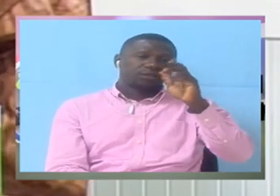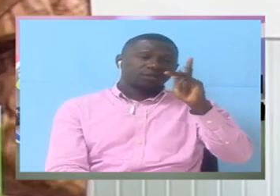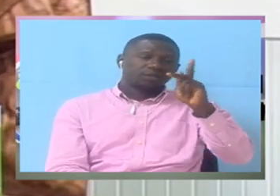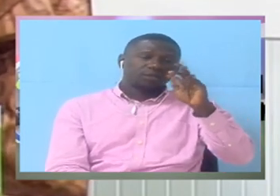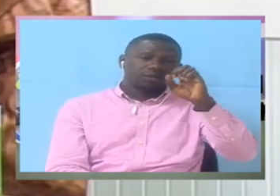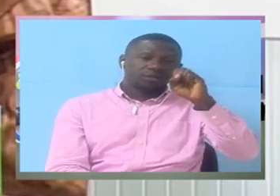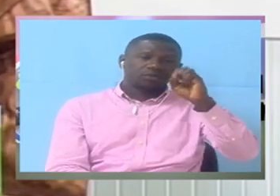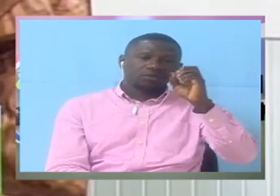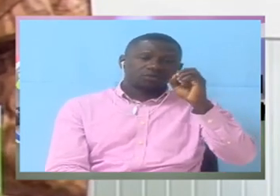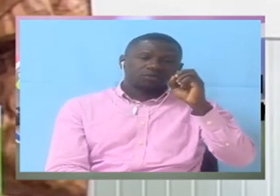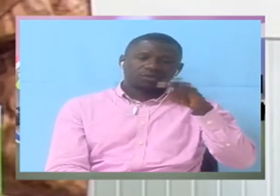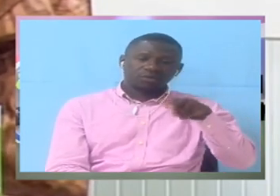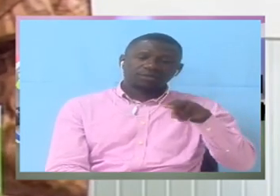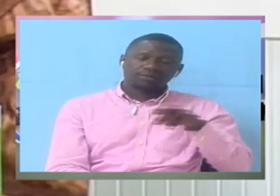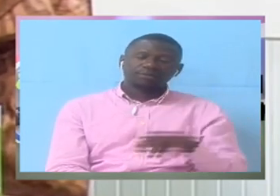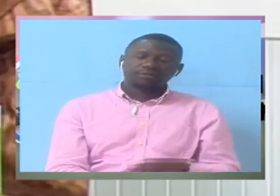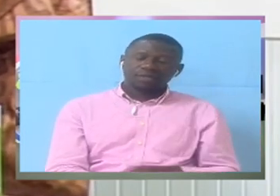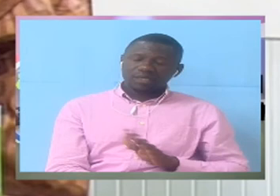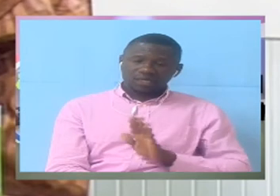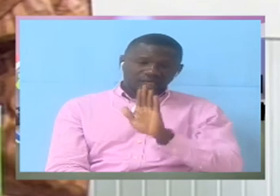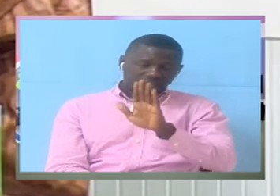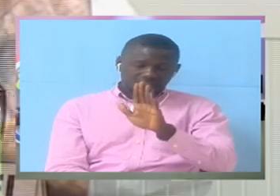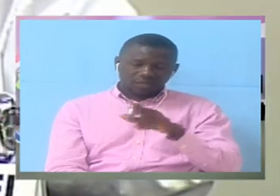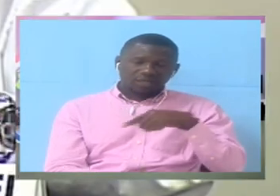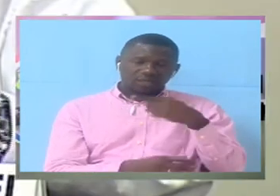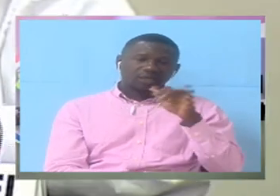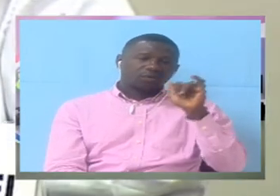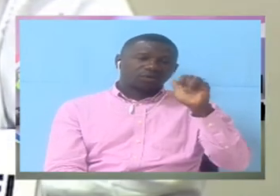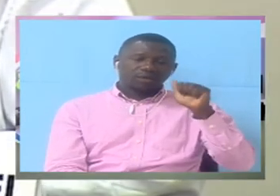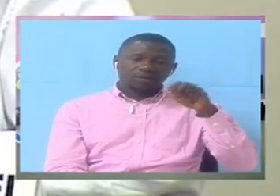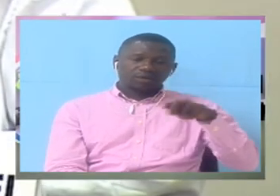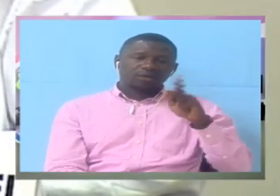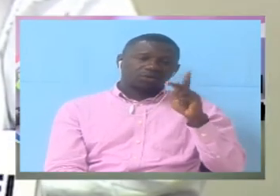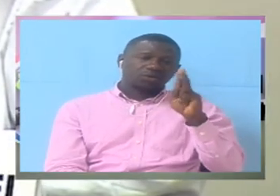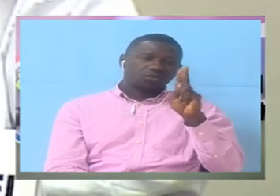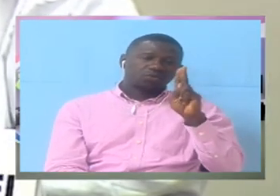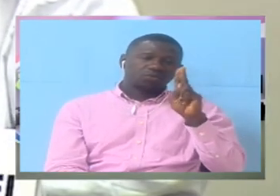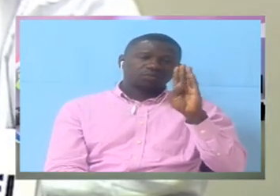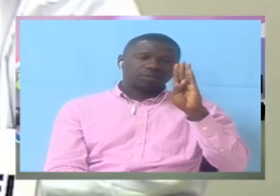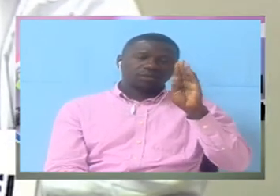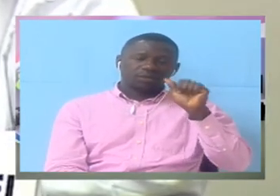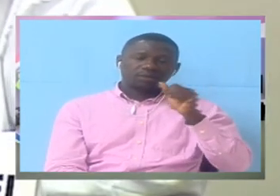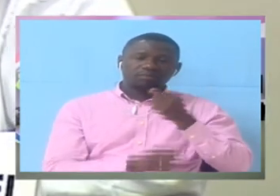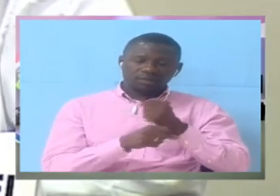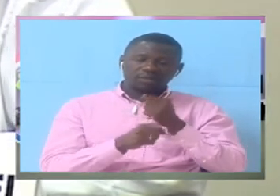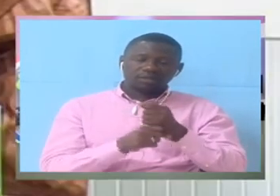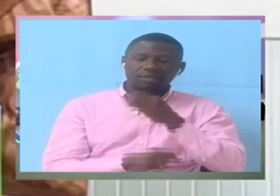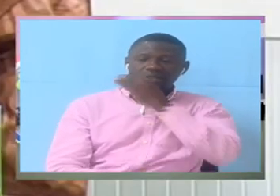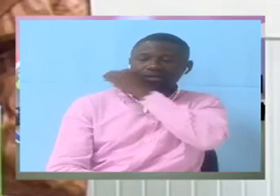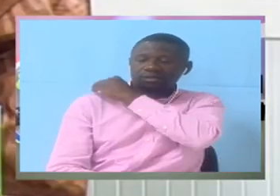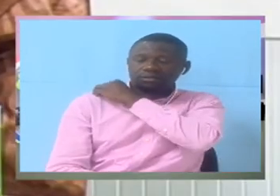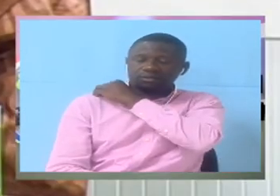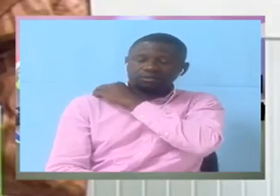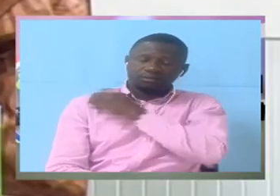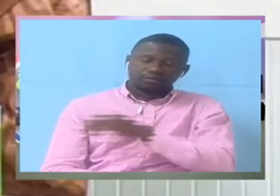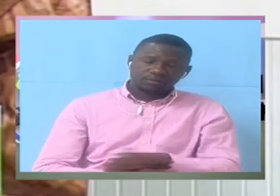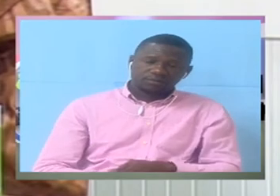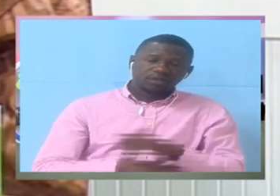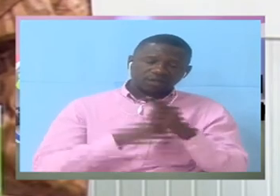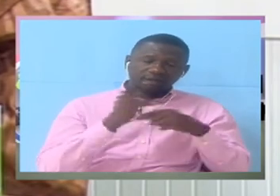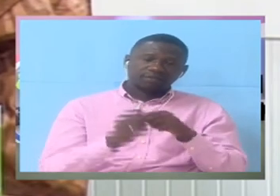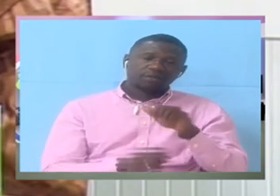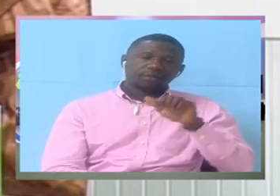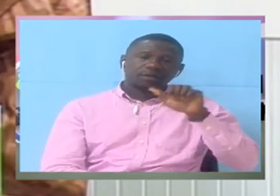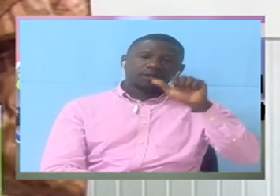Yankuba fanam general. And later on, Yankuba also became a general. And Ablaiba also was a general. Ablai is three-star general. Ablai was